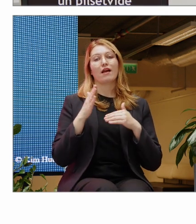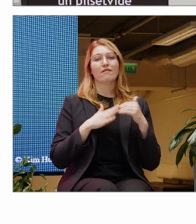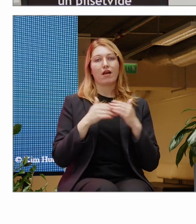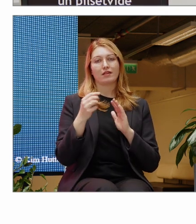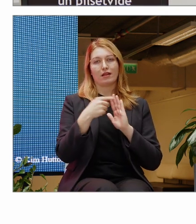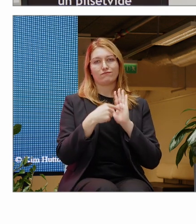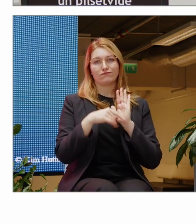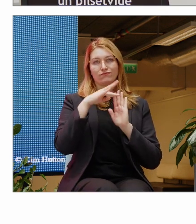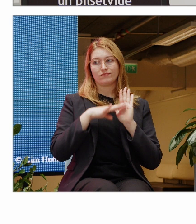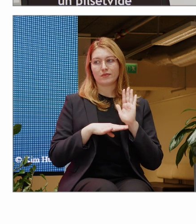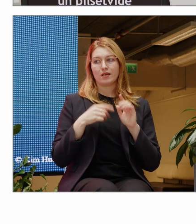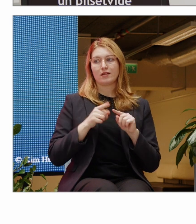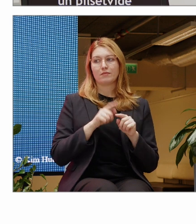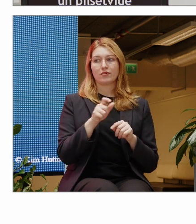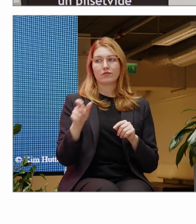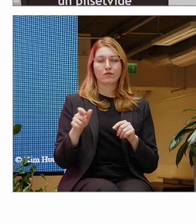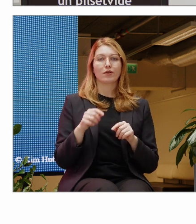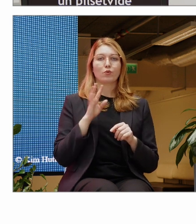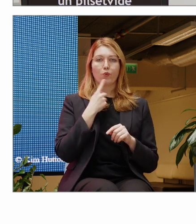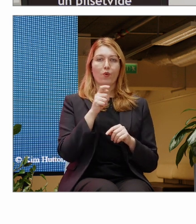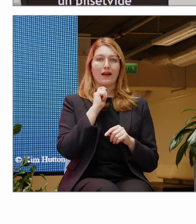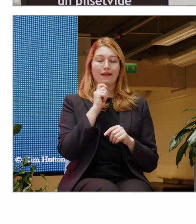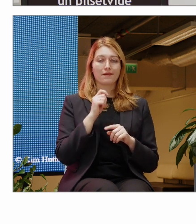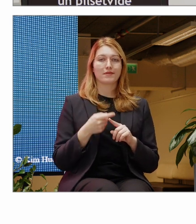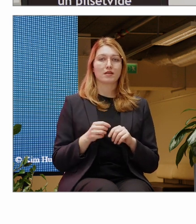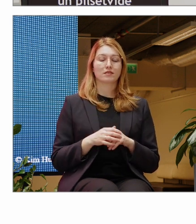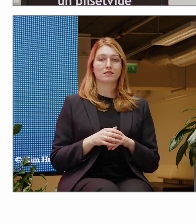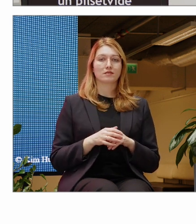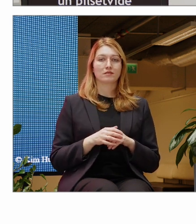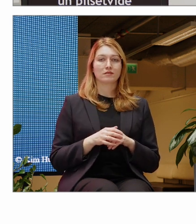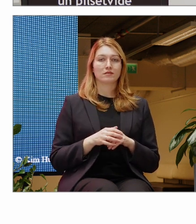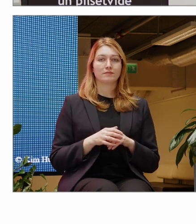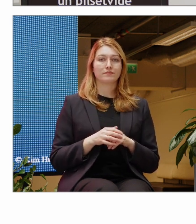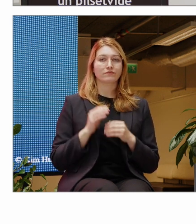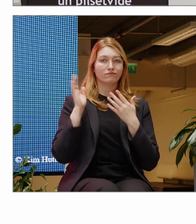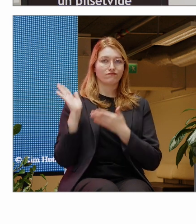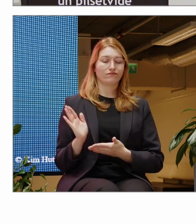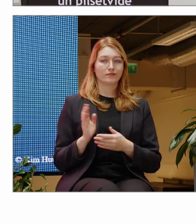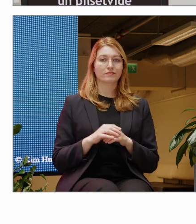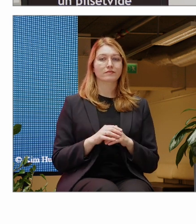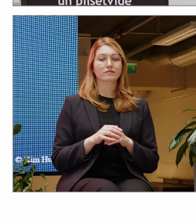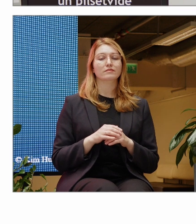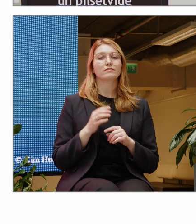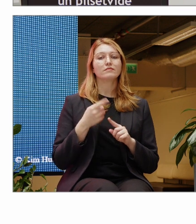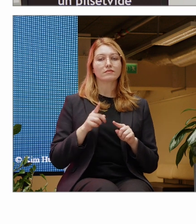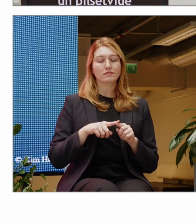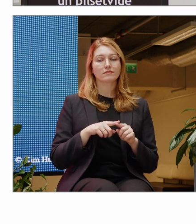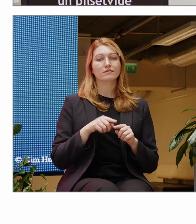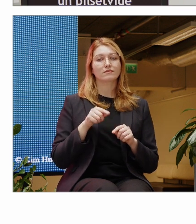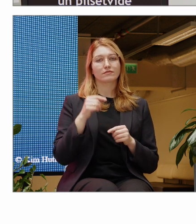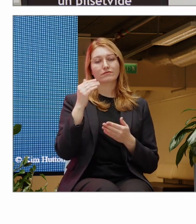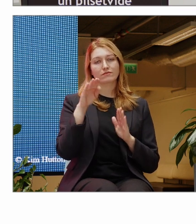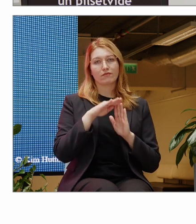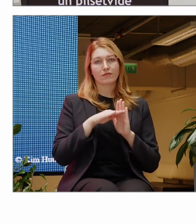This was words taken out from their interview. So I'm not going to read them all out, but this was an hour-and-a-half's intervention